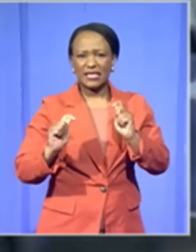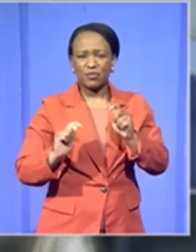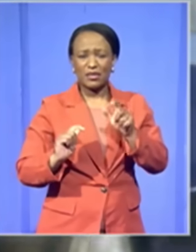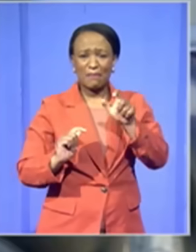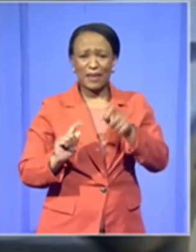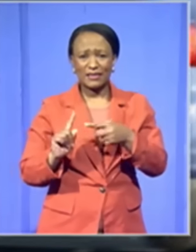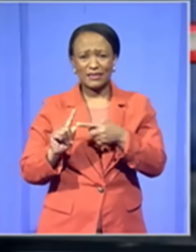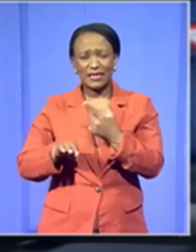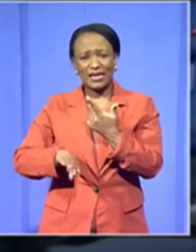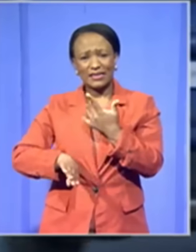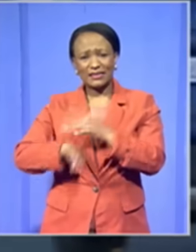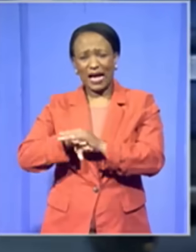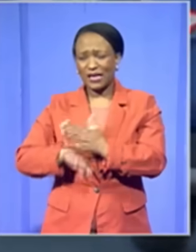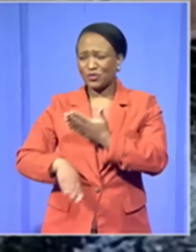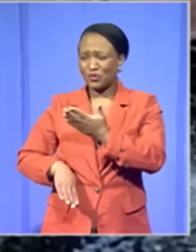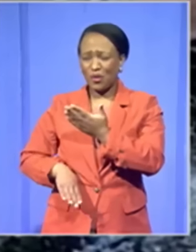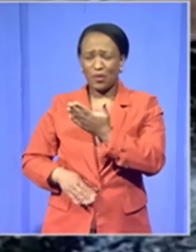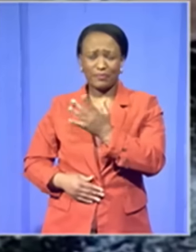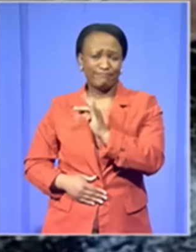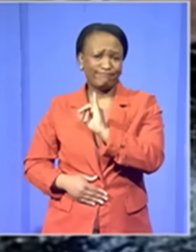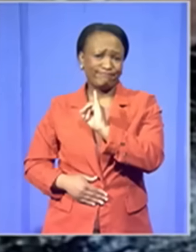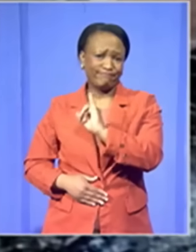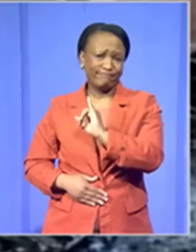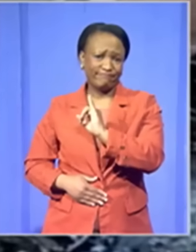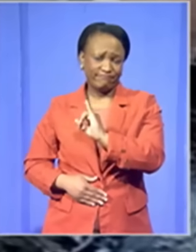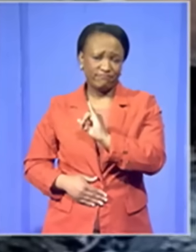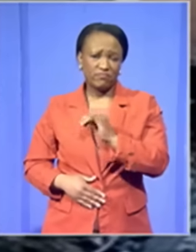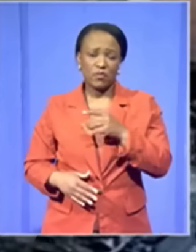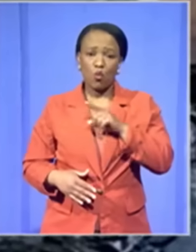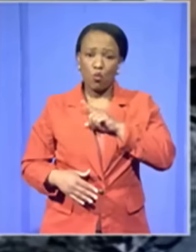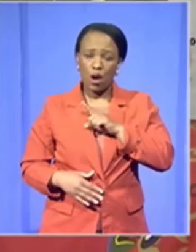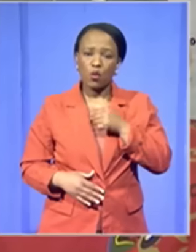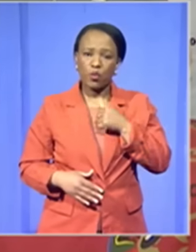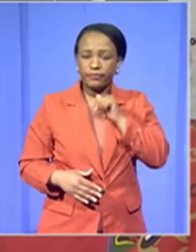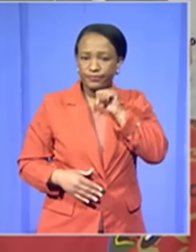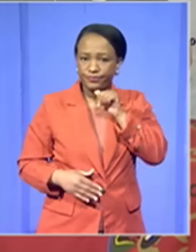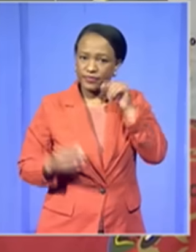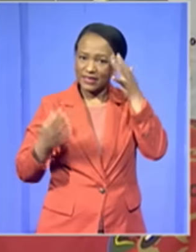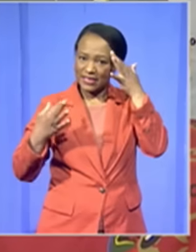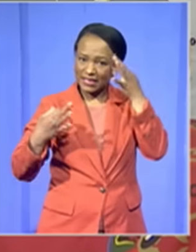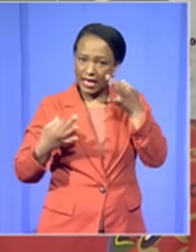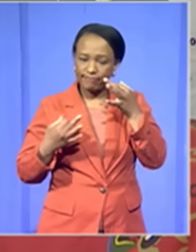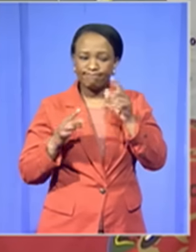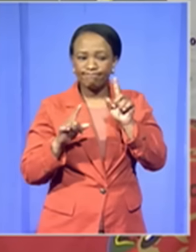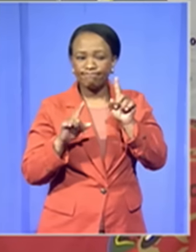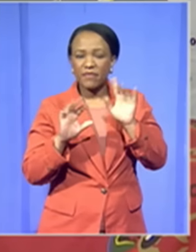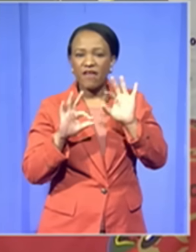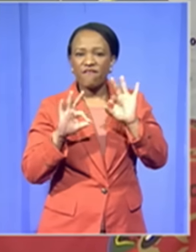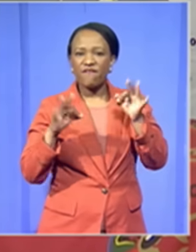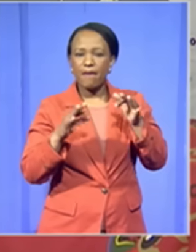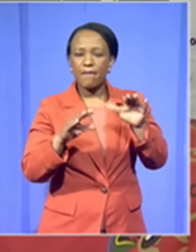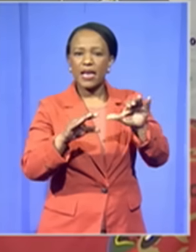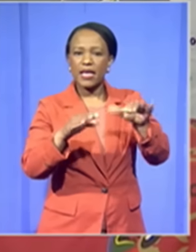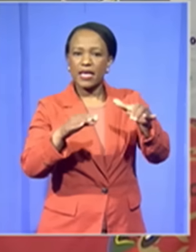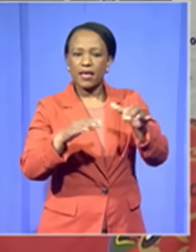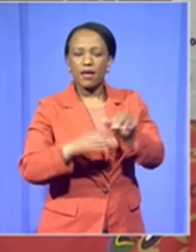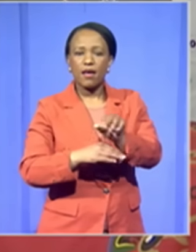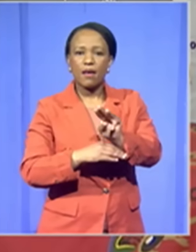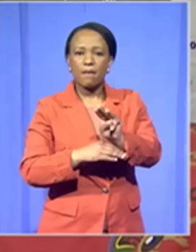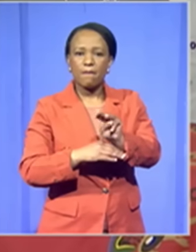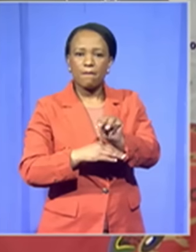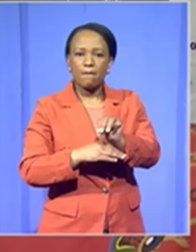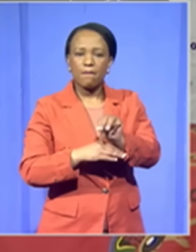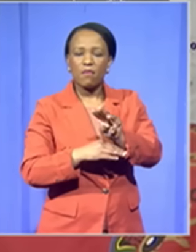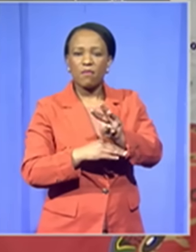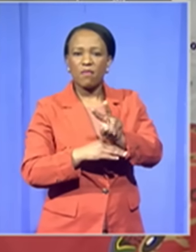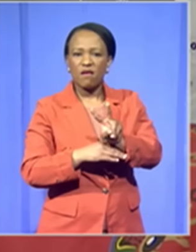gage ka mokgwa o bo latlhegileng ka gona. Ke ka fao le boneng re bile re feleletša re tlo thuša lapa la ga Mvelase ka mokgwa go kgonyegang